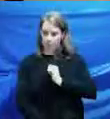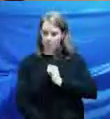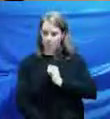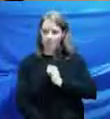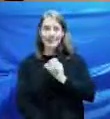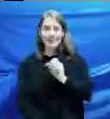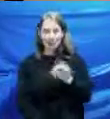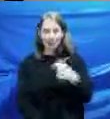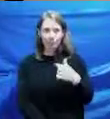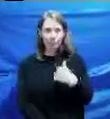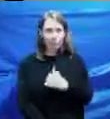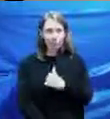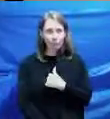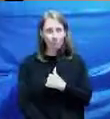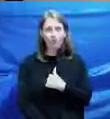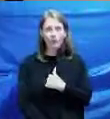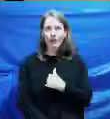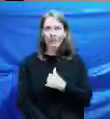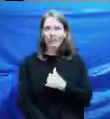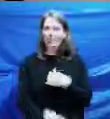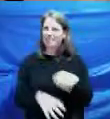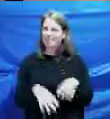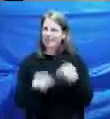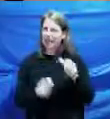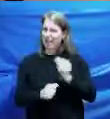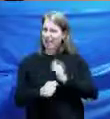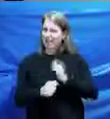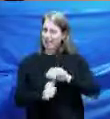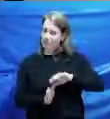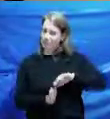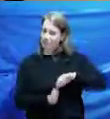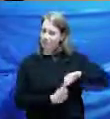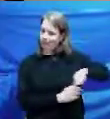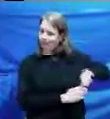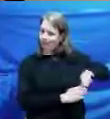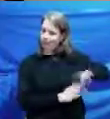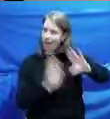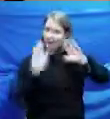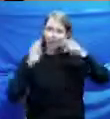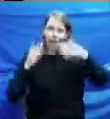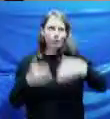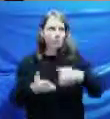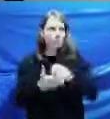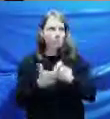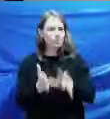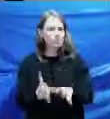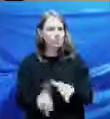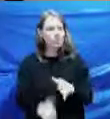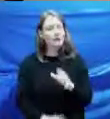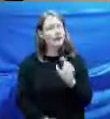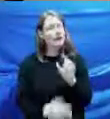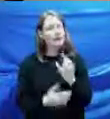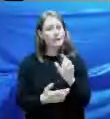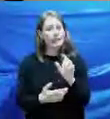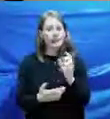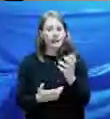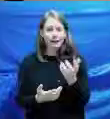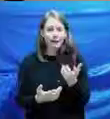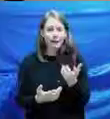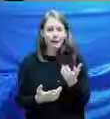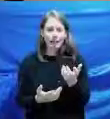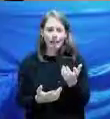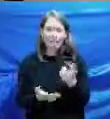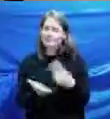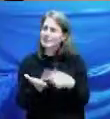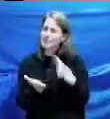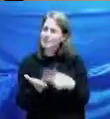I think it's almost making space for it that we're looking for. And I think, I'm not sure text-based answers really gets at it, because I think sometimes